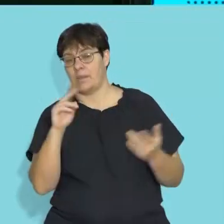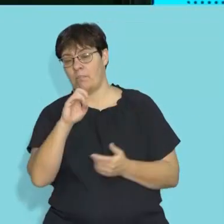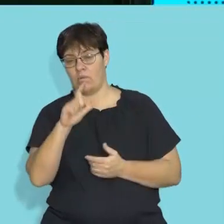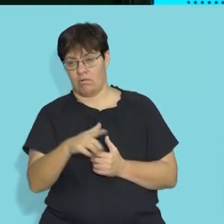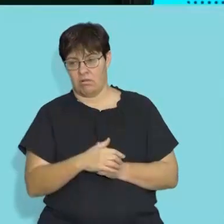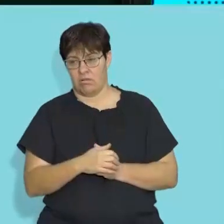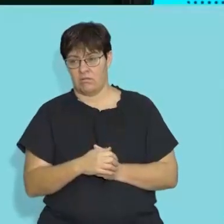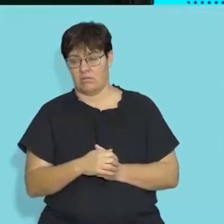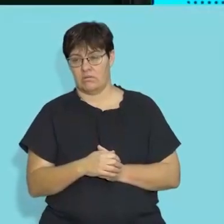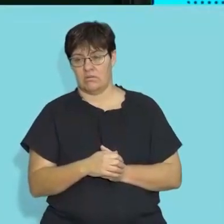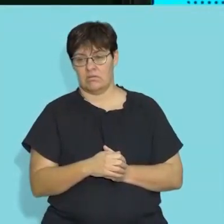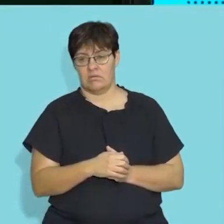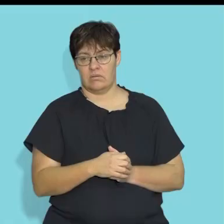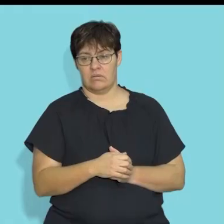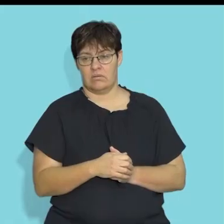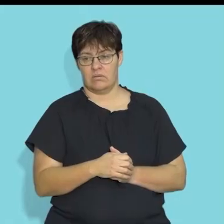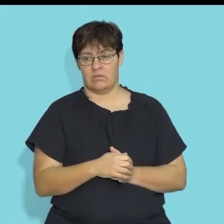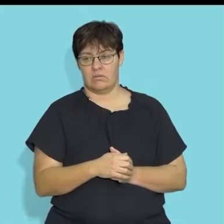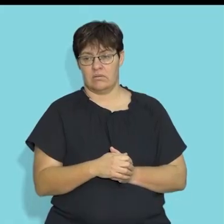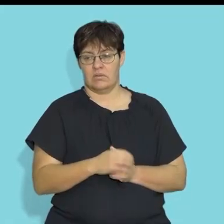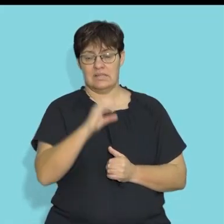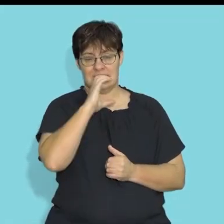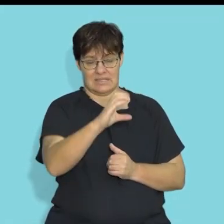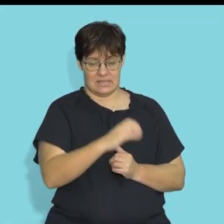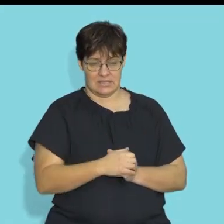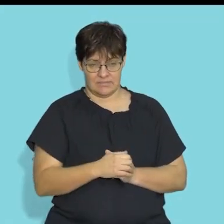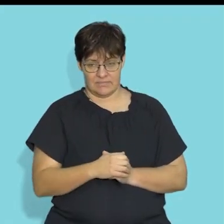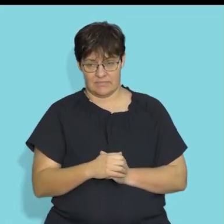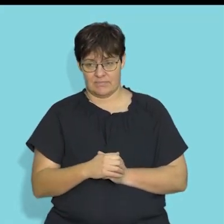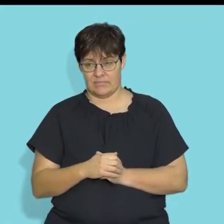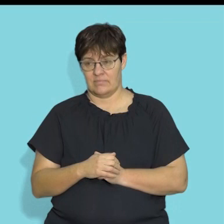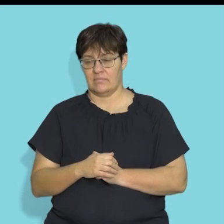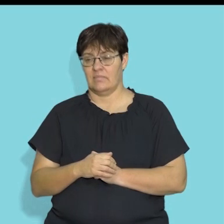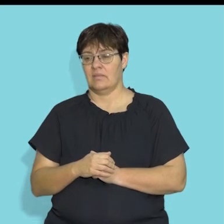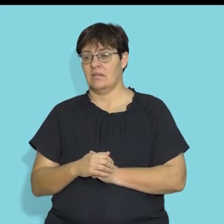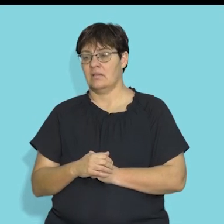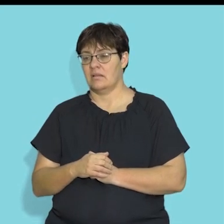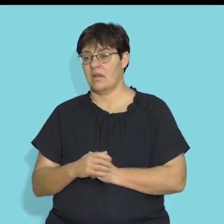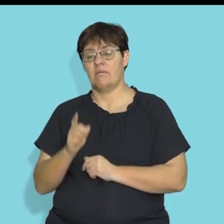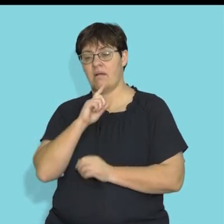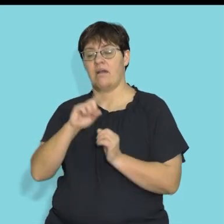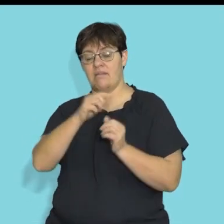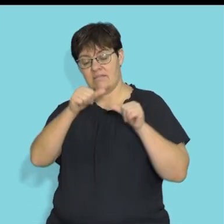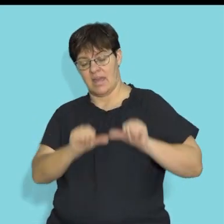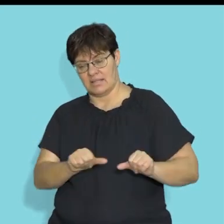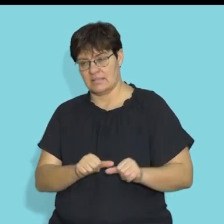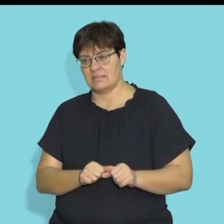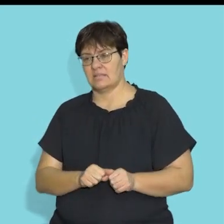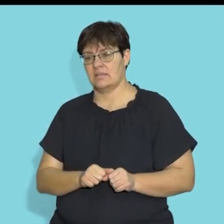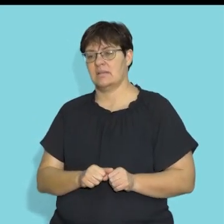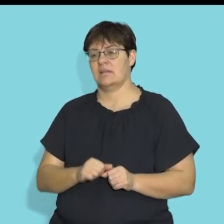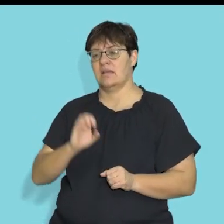of moles. So change is a C, and that brings us to the next row, which